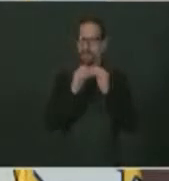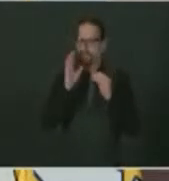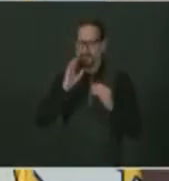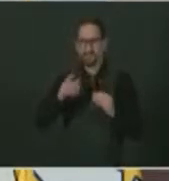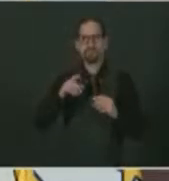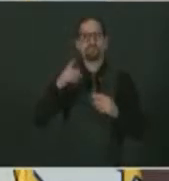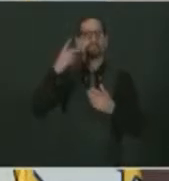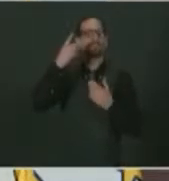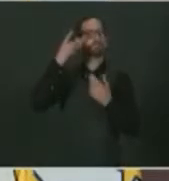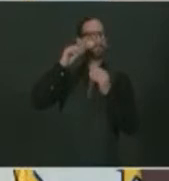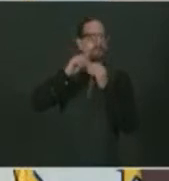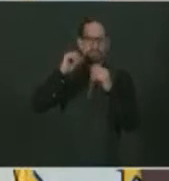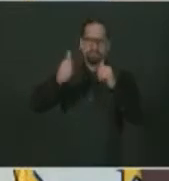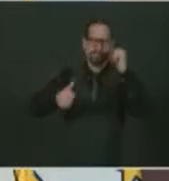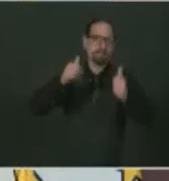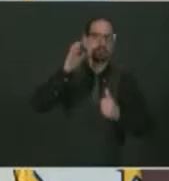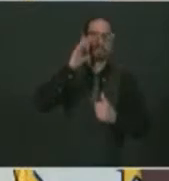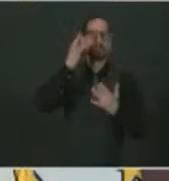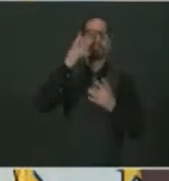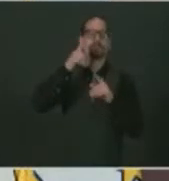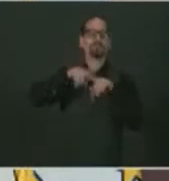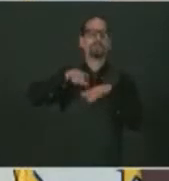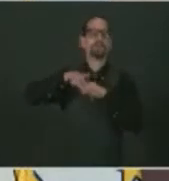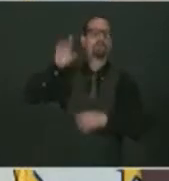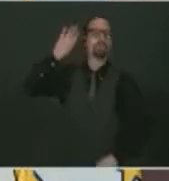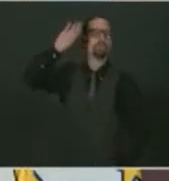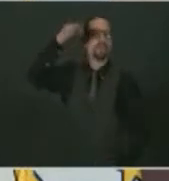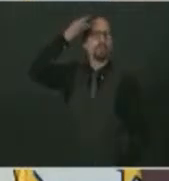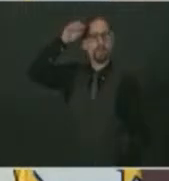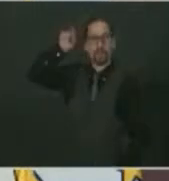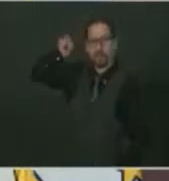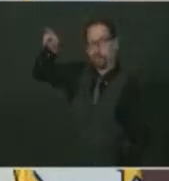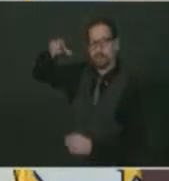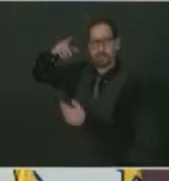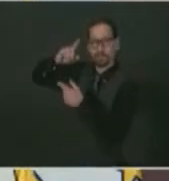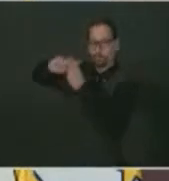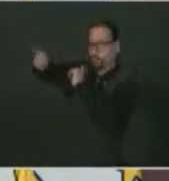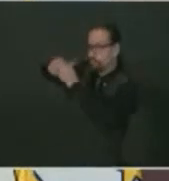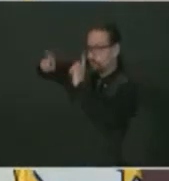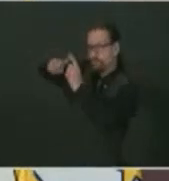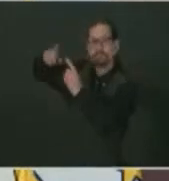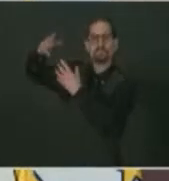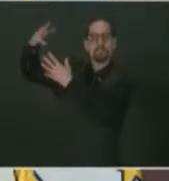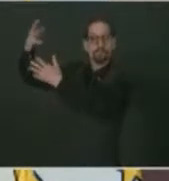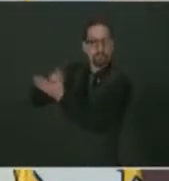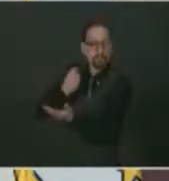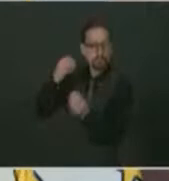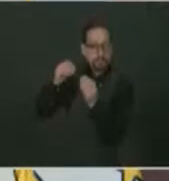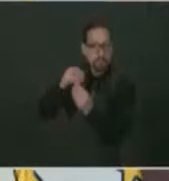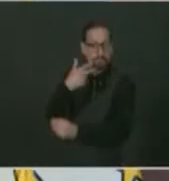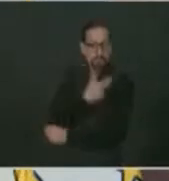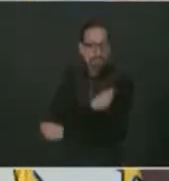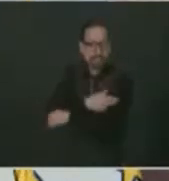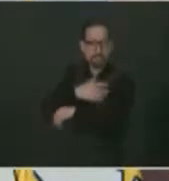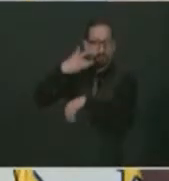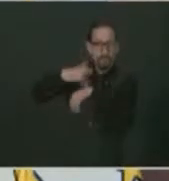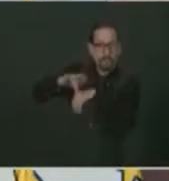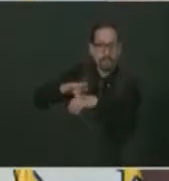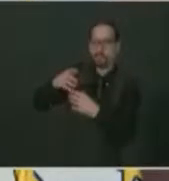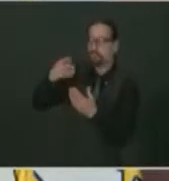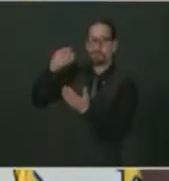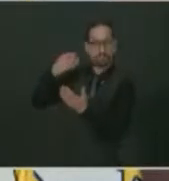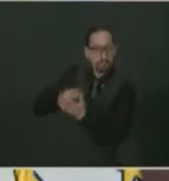vaccine coming to Rhode Island. Because we're getting these assurances, we're able to breathe better and feel confident in being